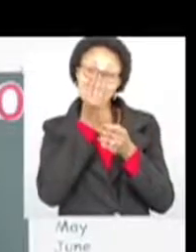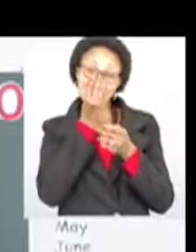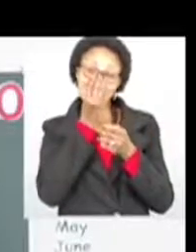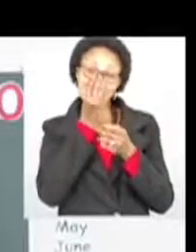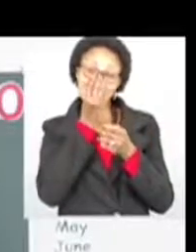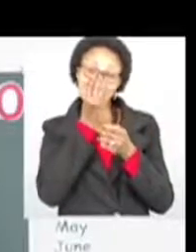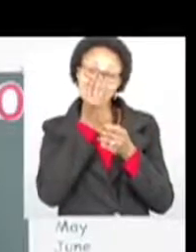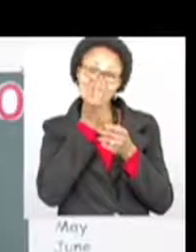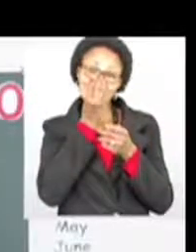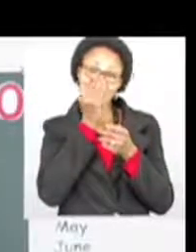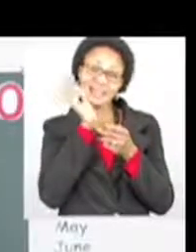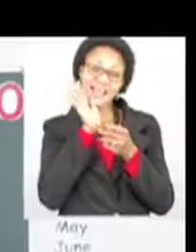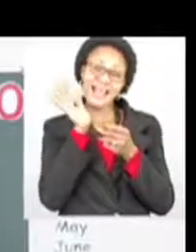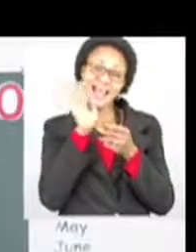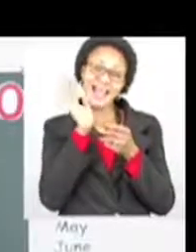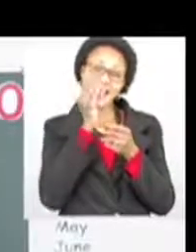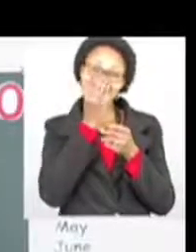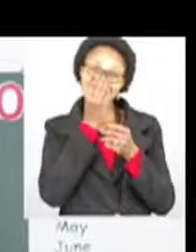Hello, Zoe.